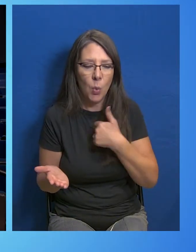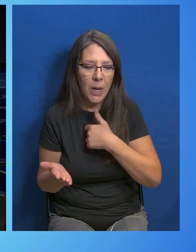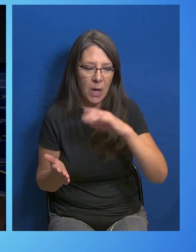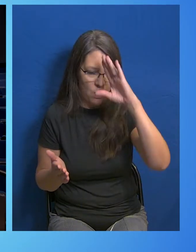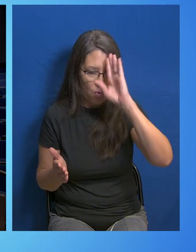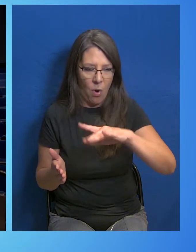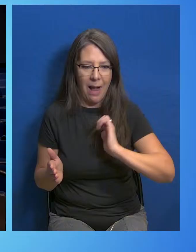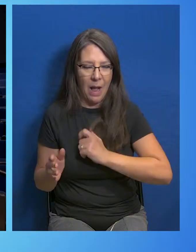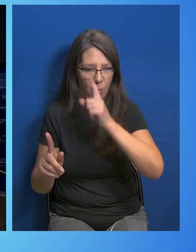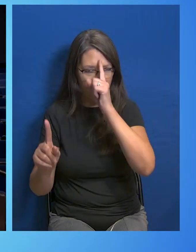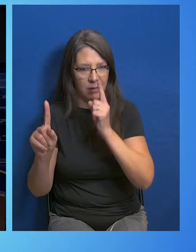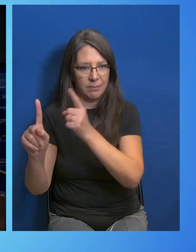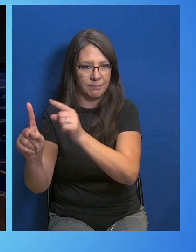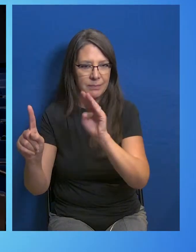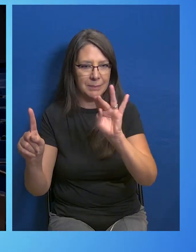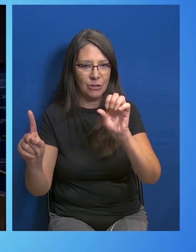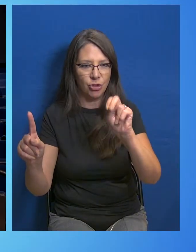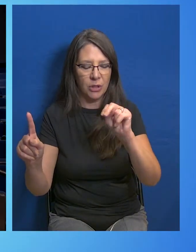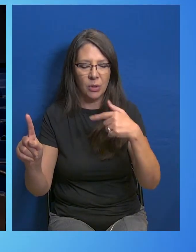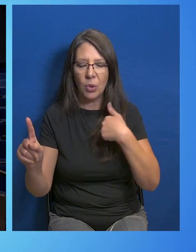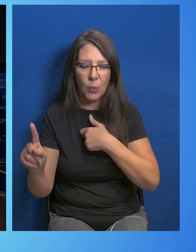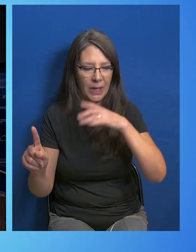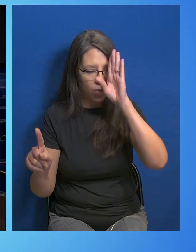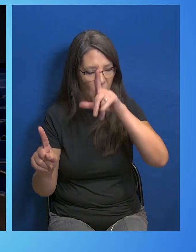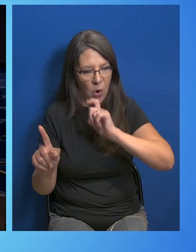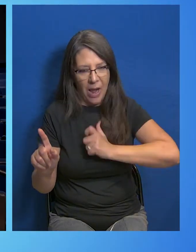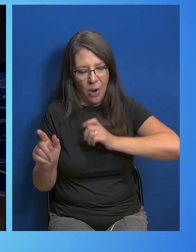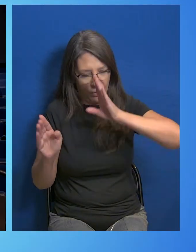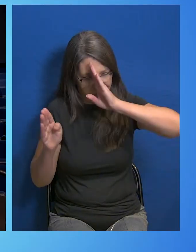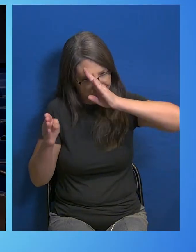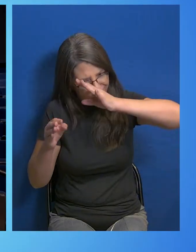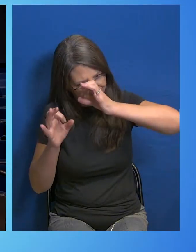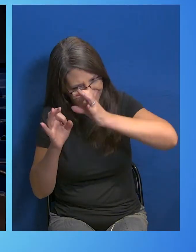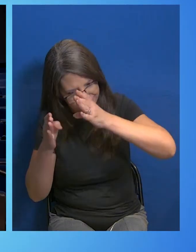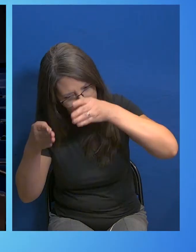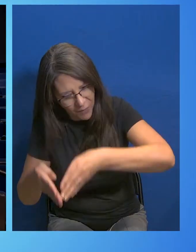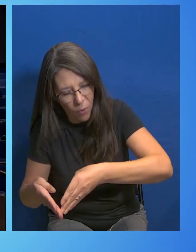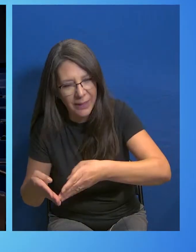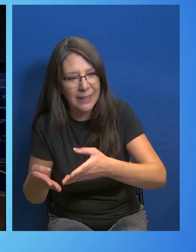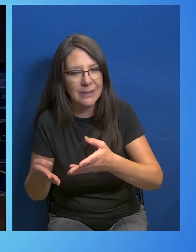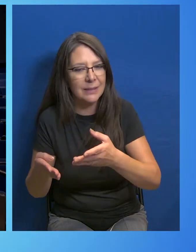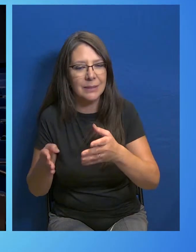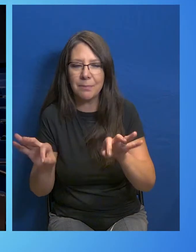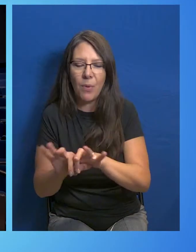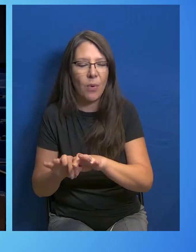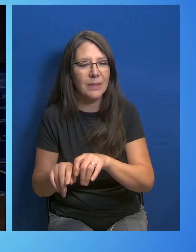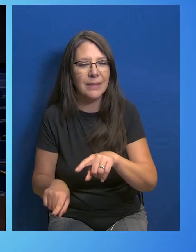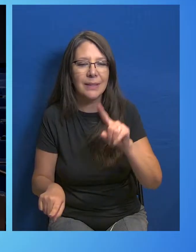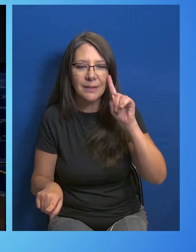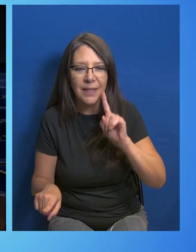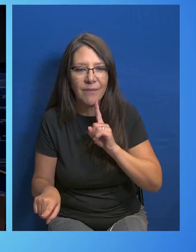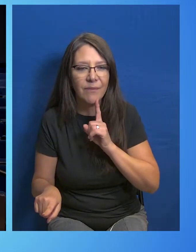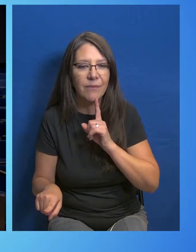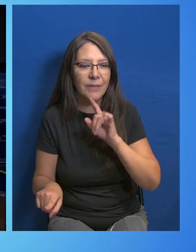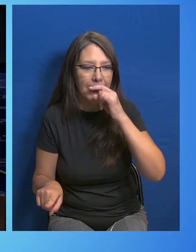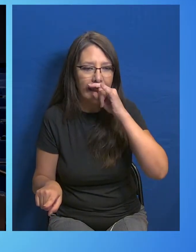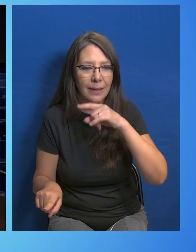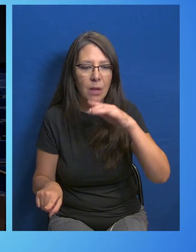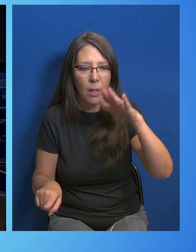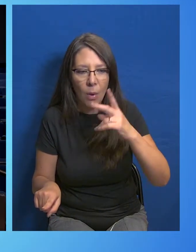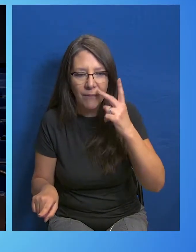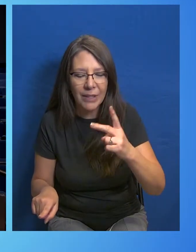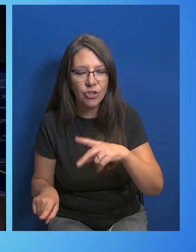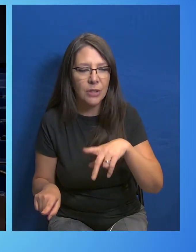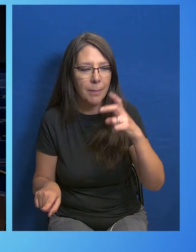focused on ensuring the education of deaf, low vision, blind,